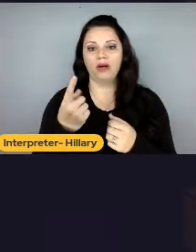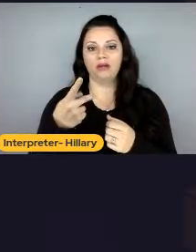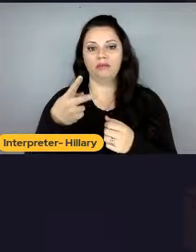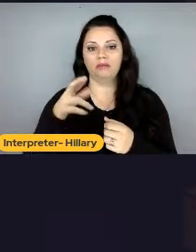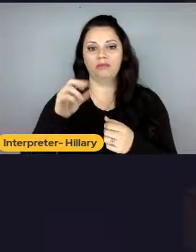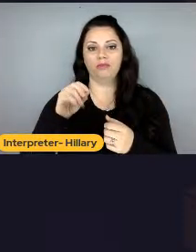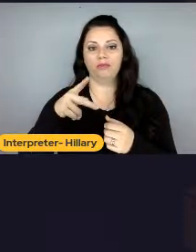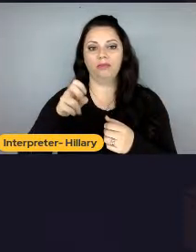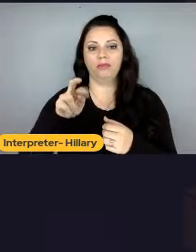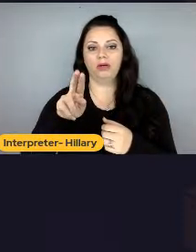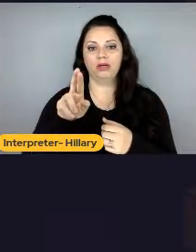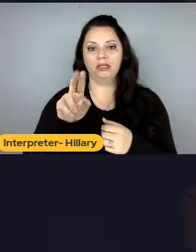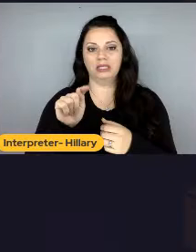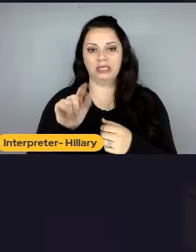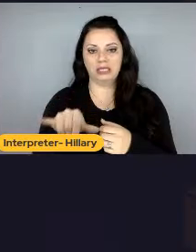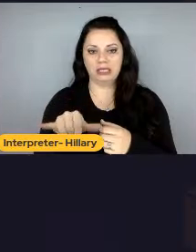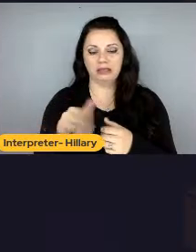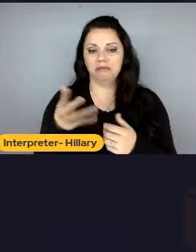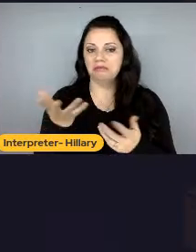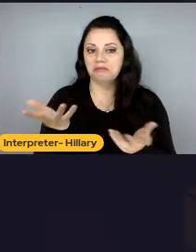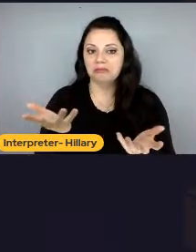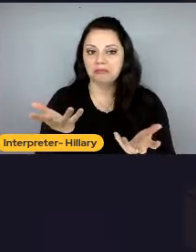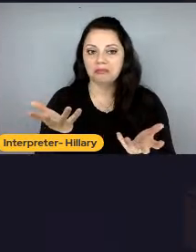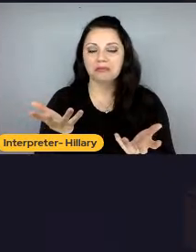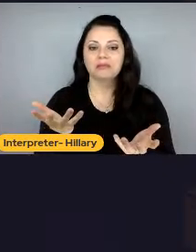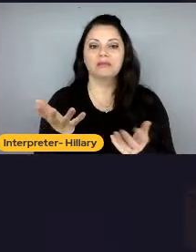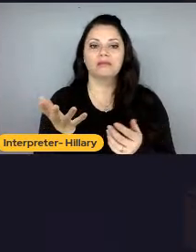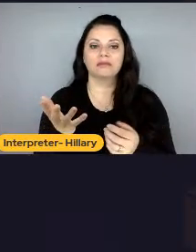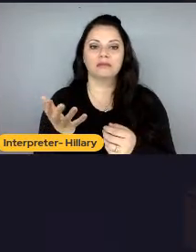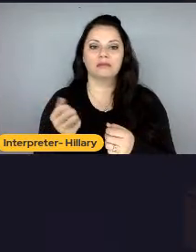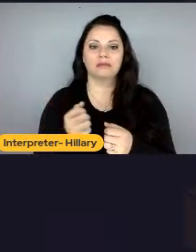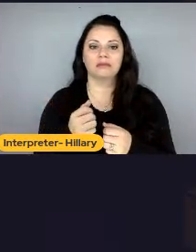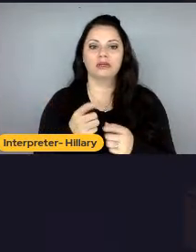property, which will be source code provider,